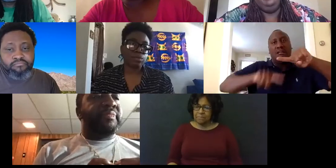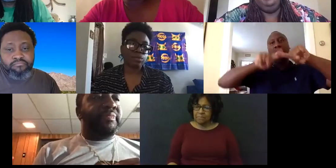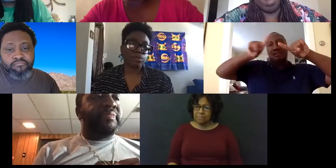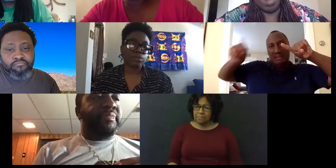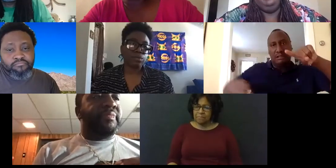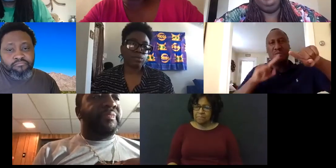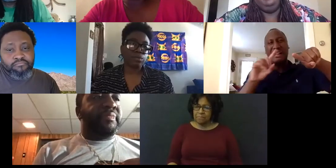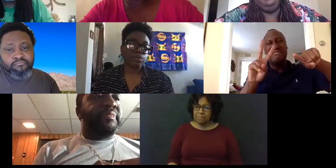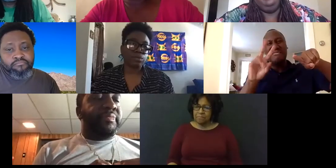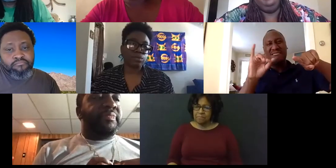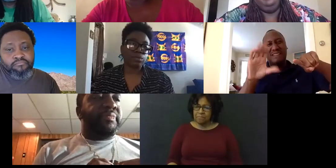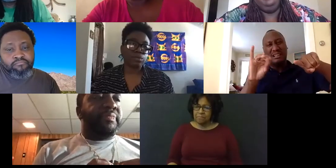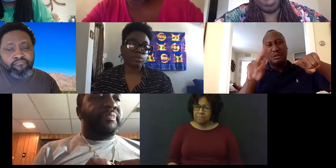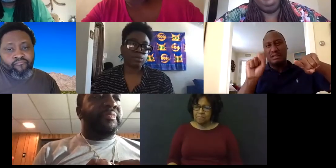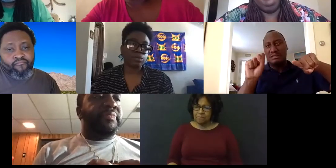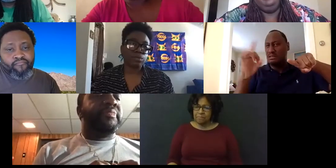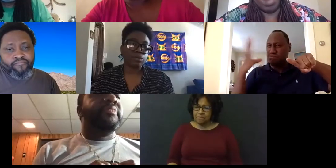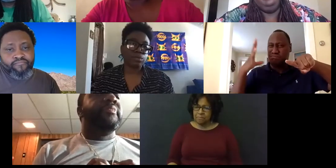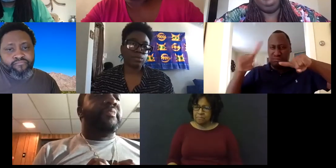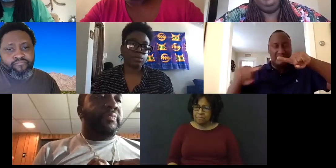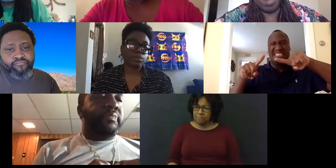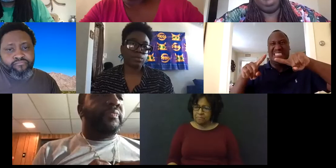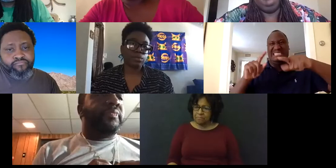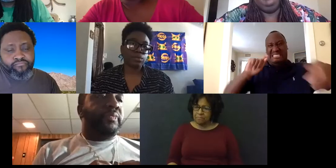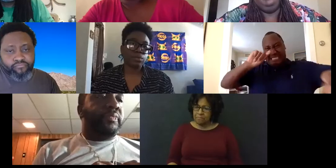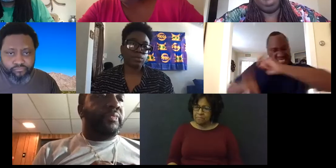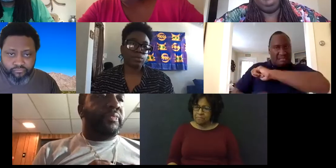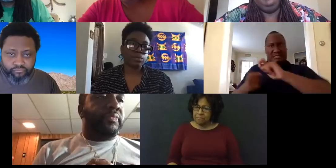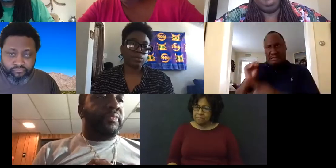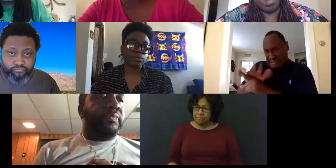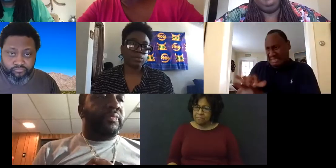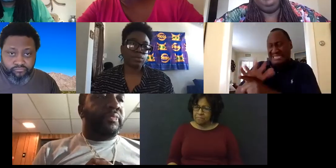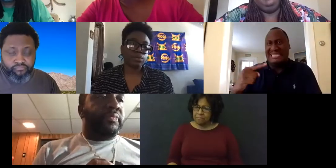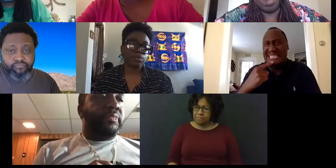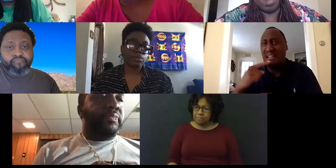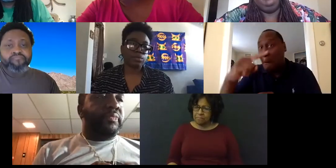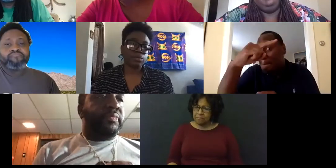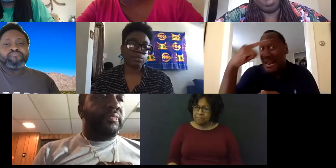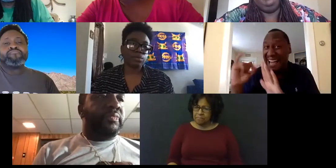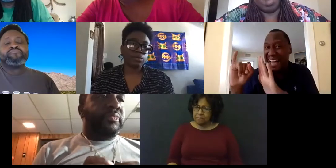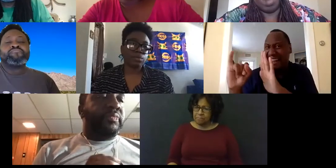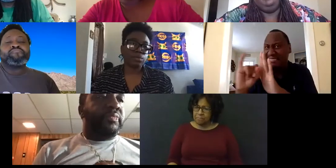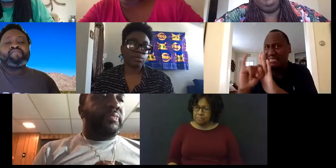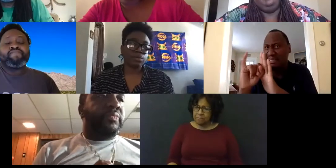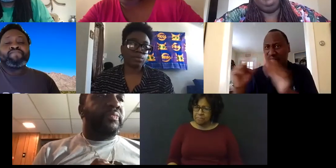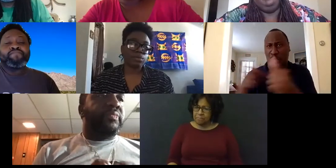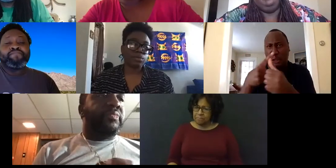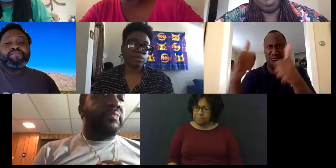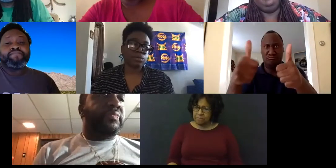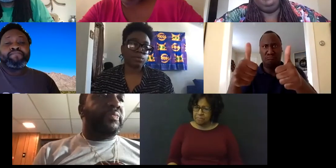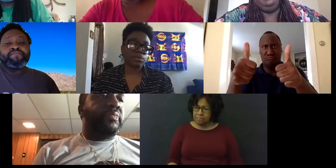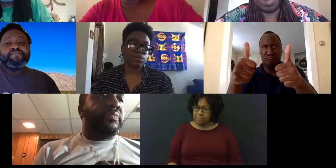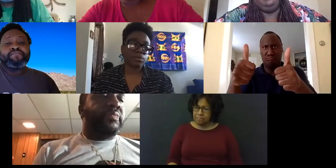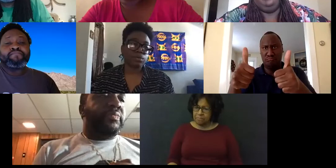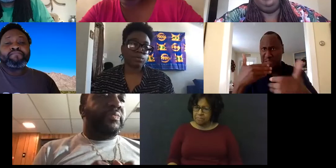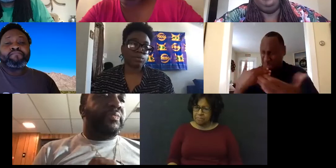everything else, because the same cycle is going on and it's vicious and vicarious, and we have to stop it. It's really serious.